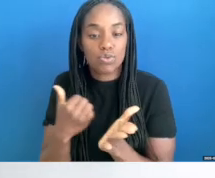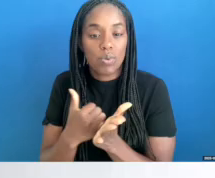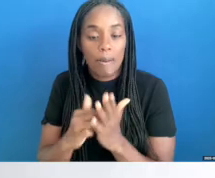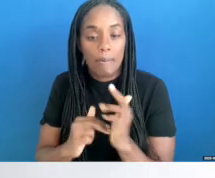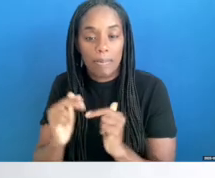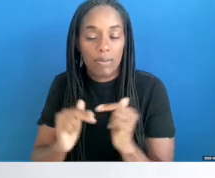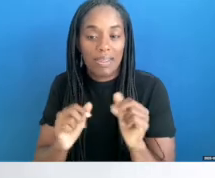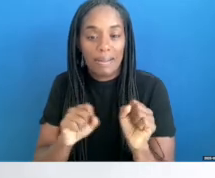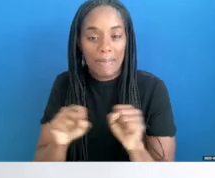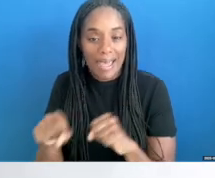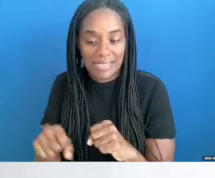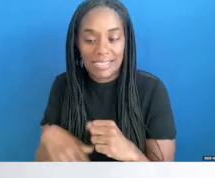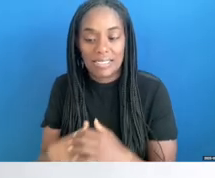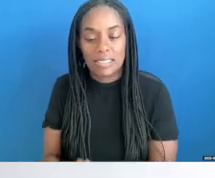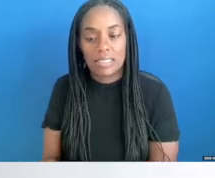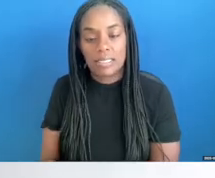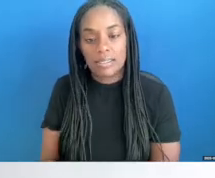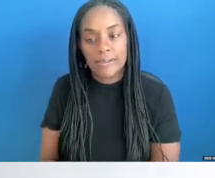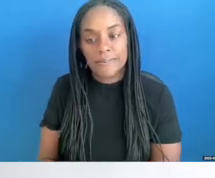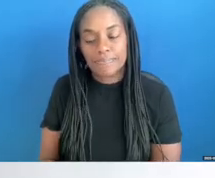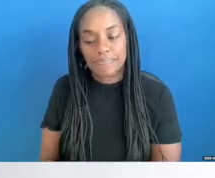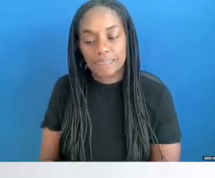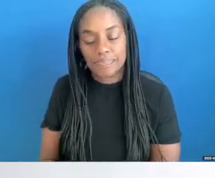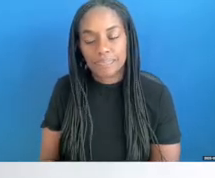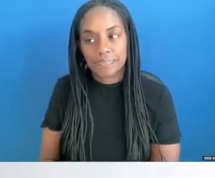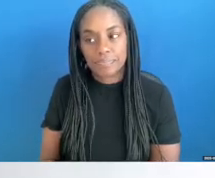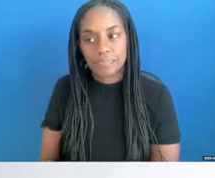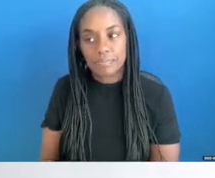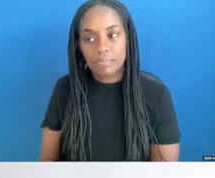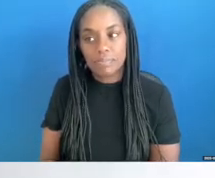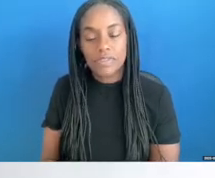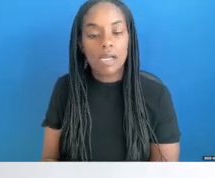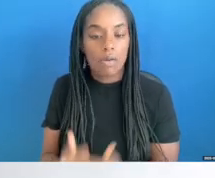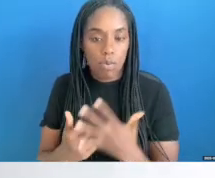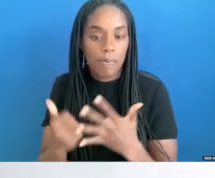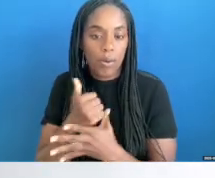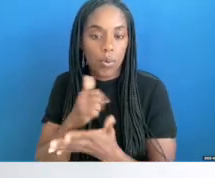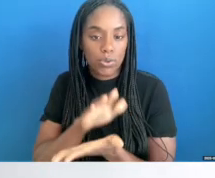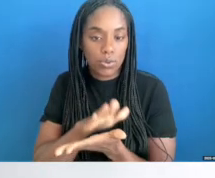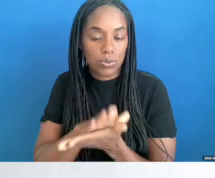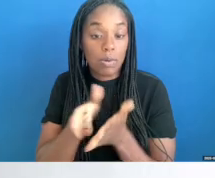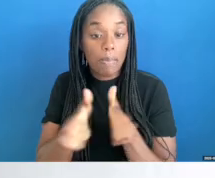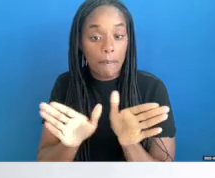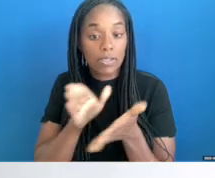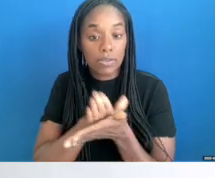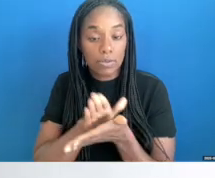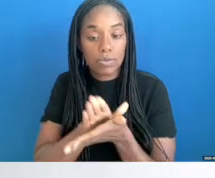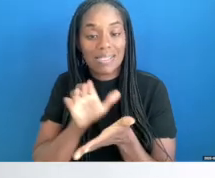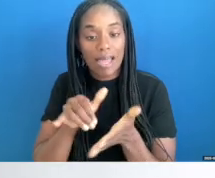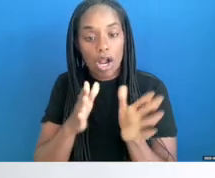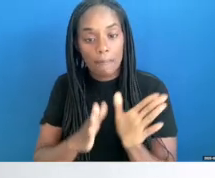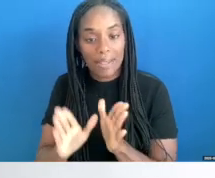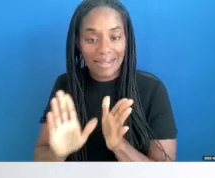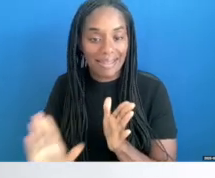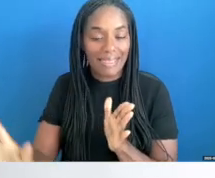the capacity. We'll also prioritize schools, public schools that are planning